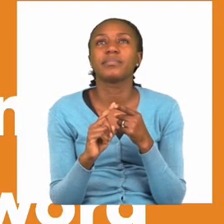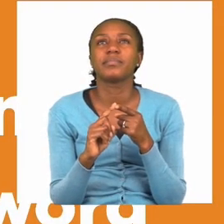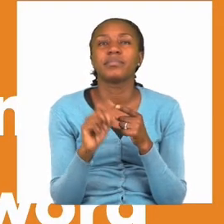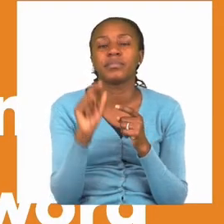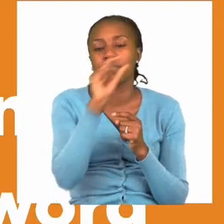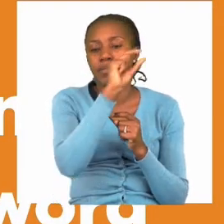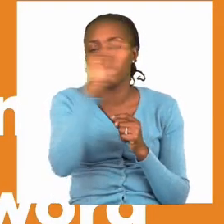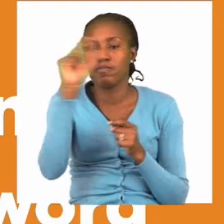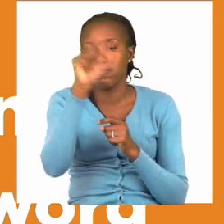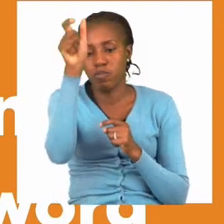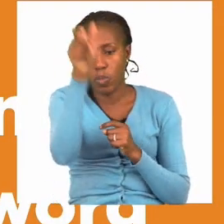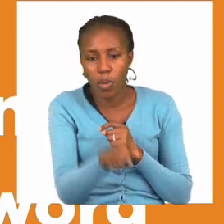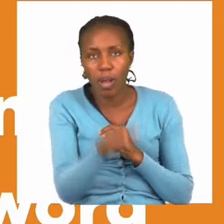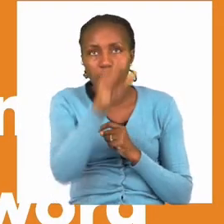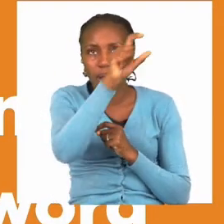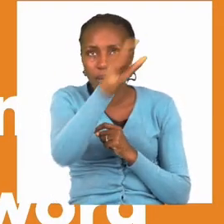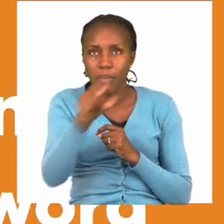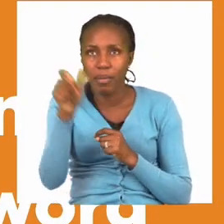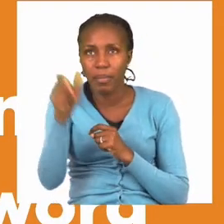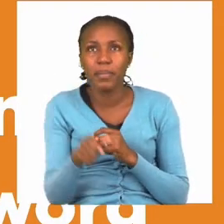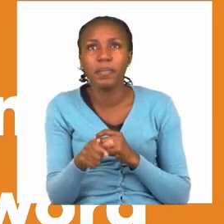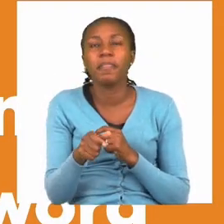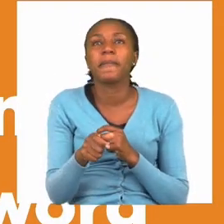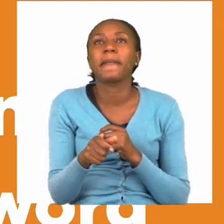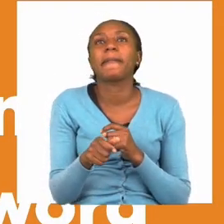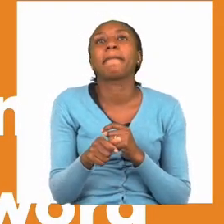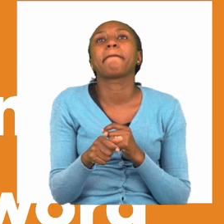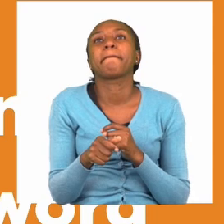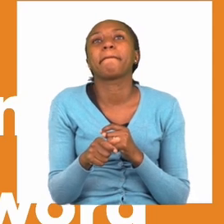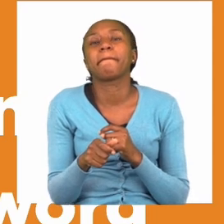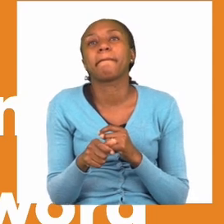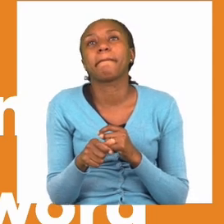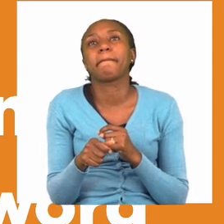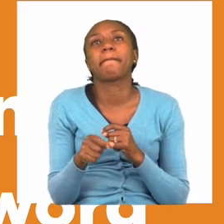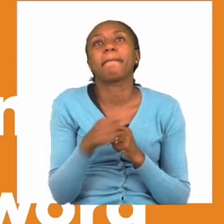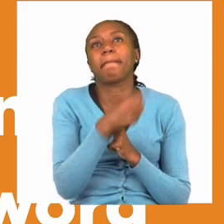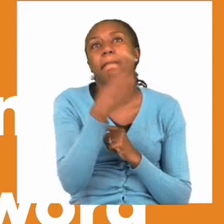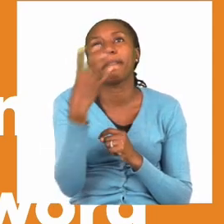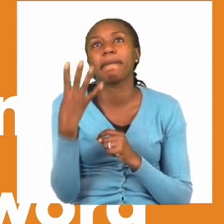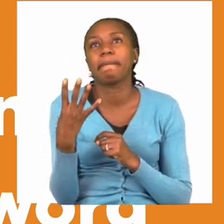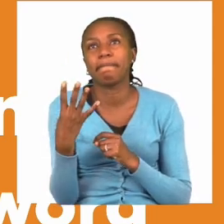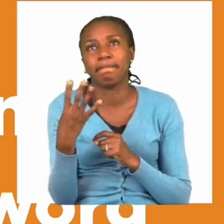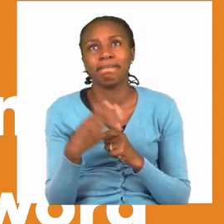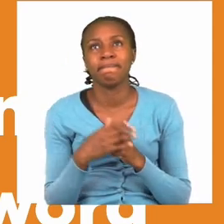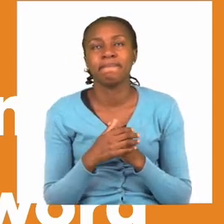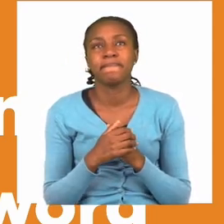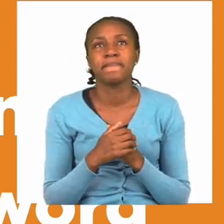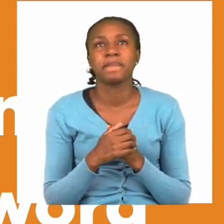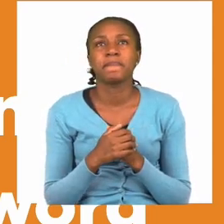a crossword puzzle and data handling.